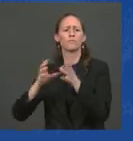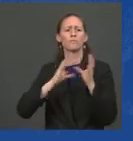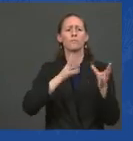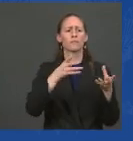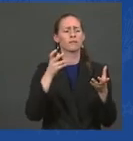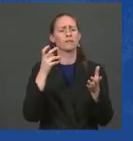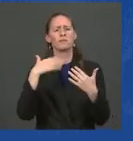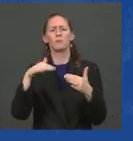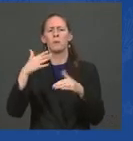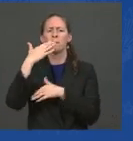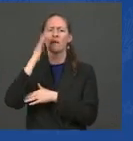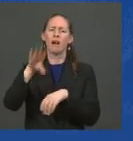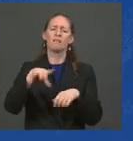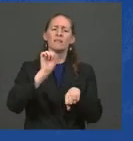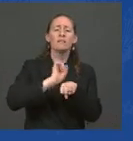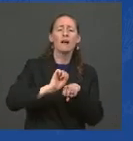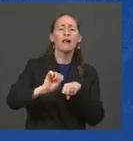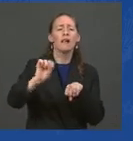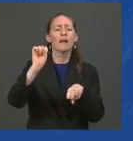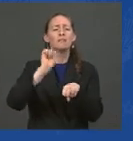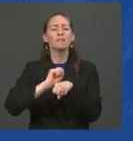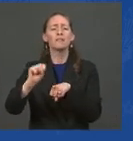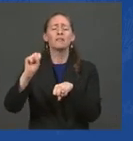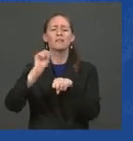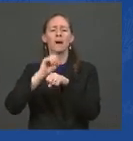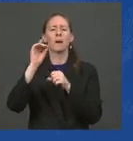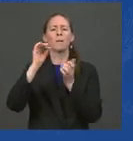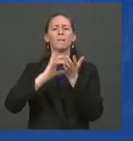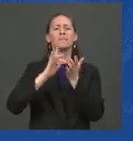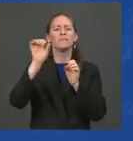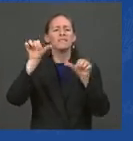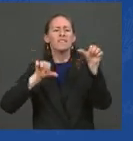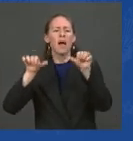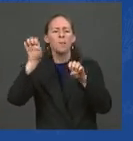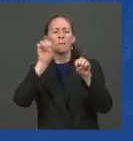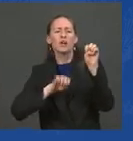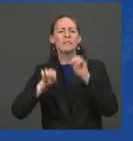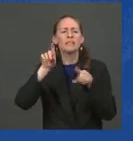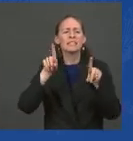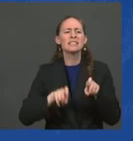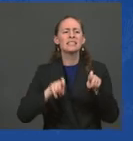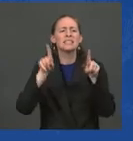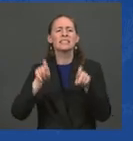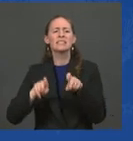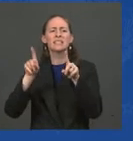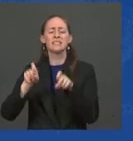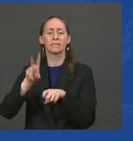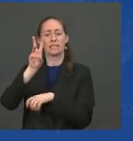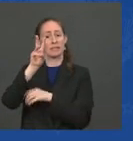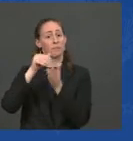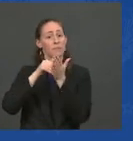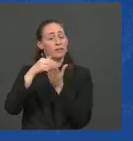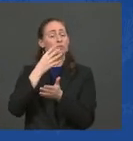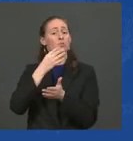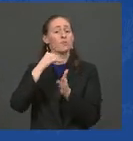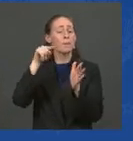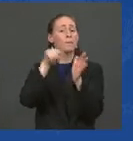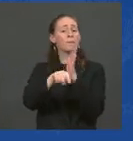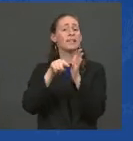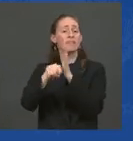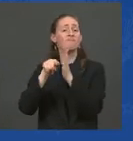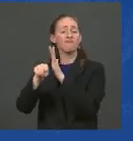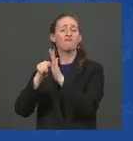forced labor, medical experimentation. 6 million Jews murdered, including so